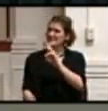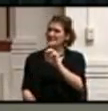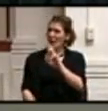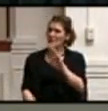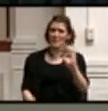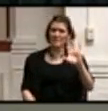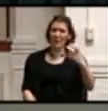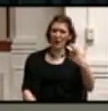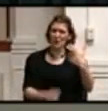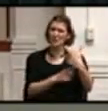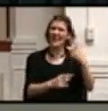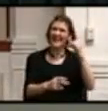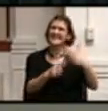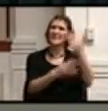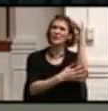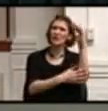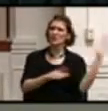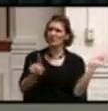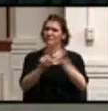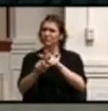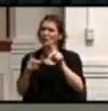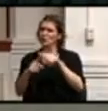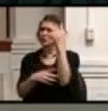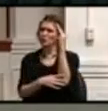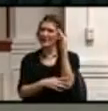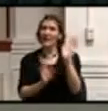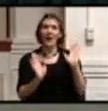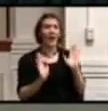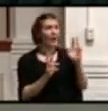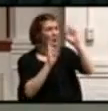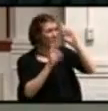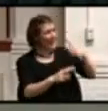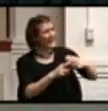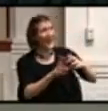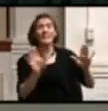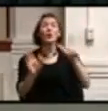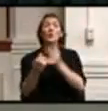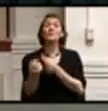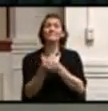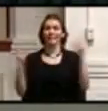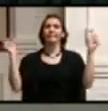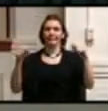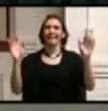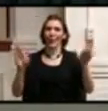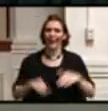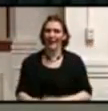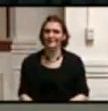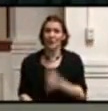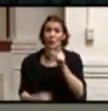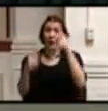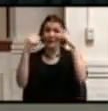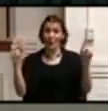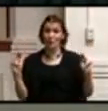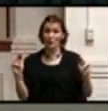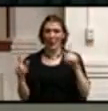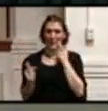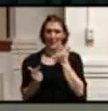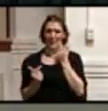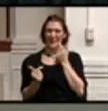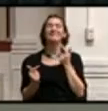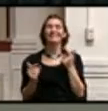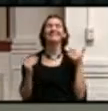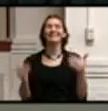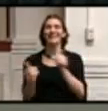Well, let's all be respectful. All those in favor, please say aye. Aye. Aye. Anybody opposed or abstaining?